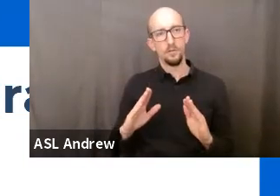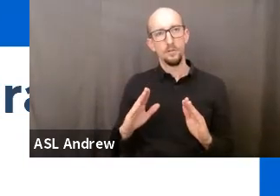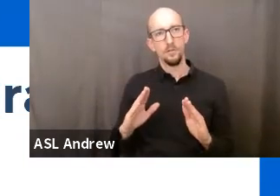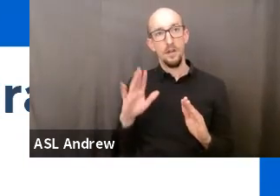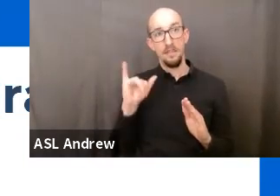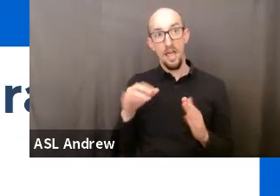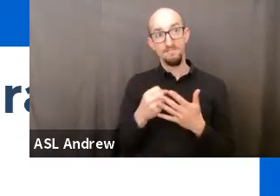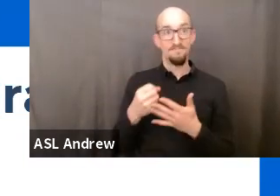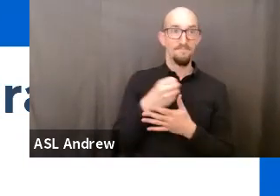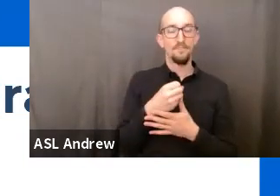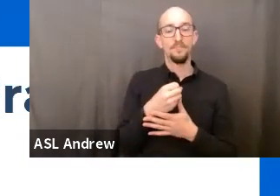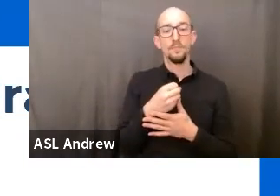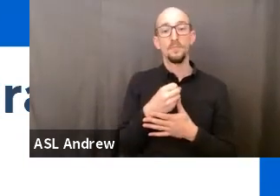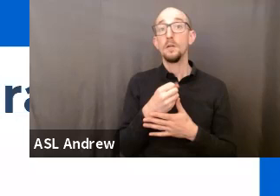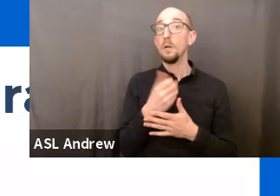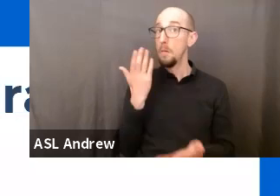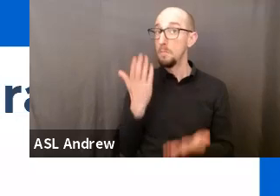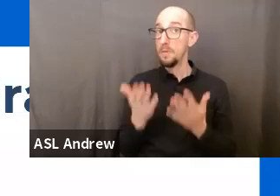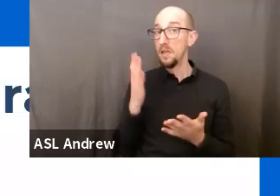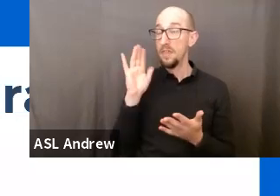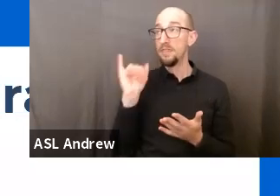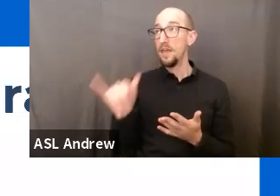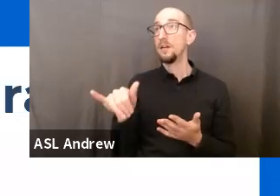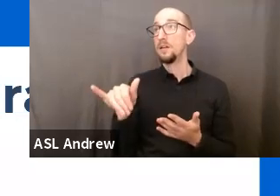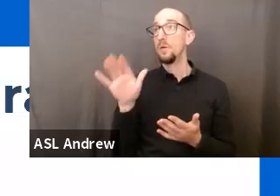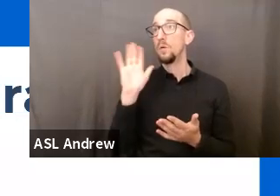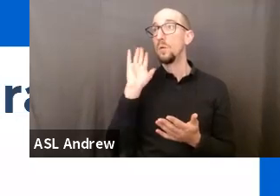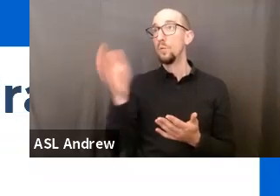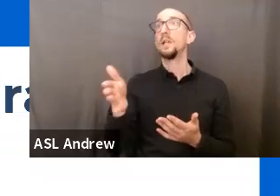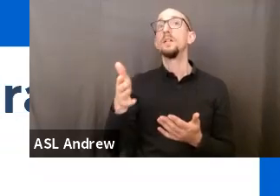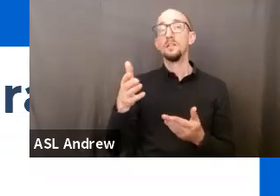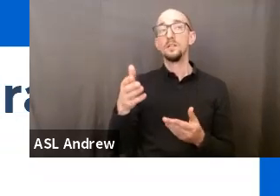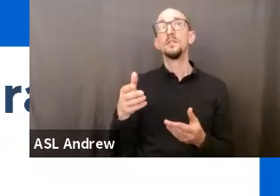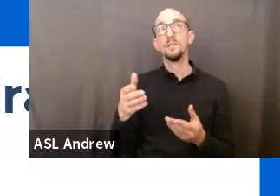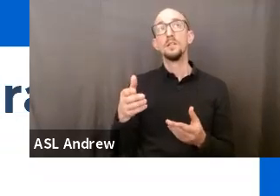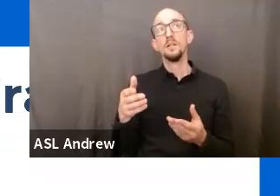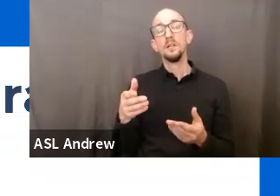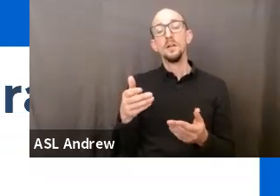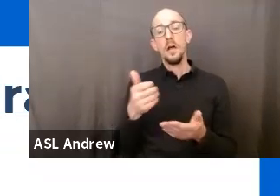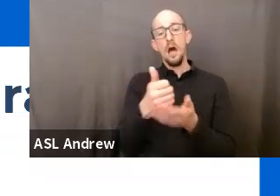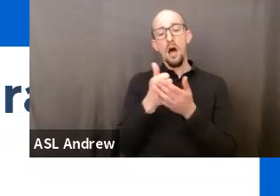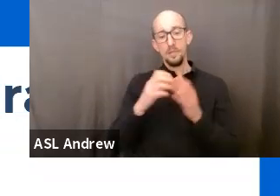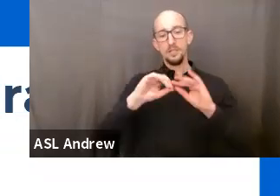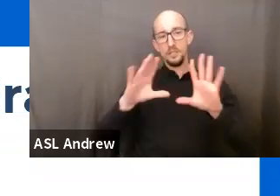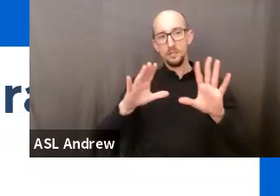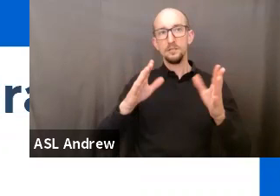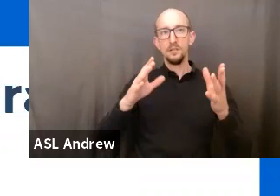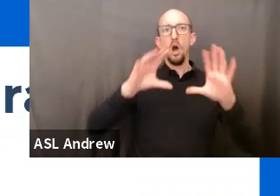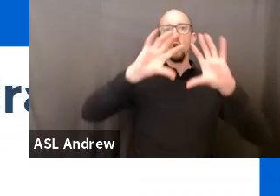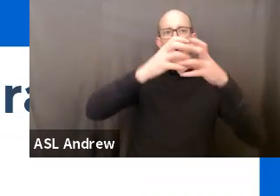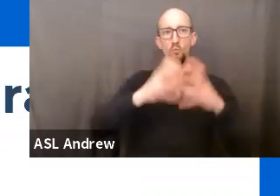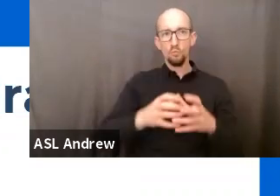whether that may end up grouping that the public housing, subsidized